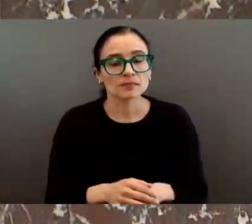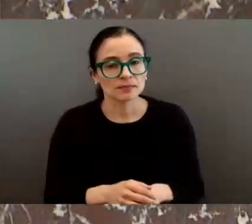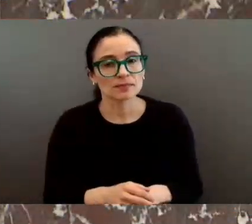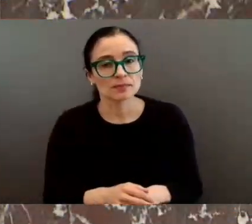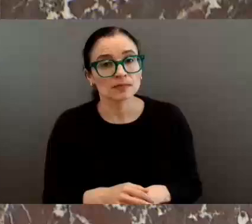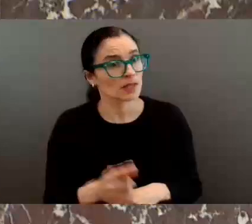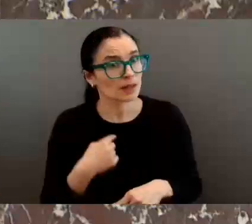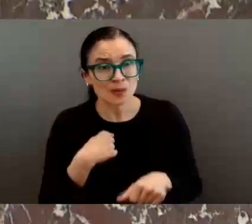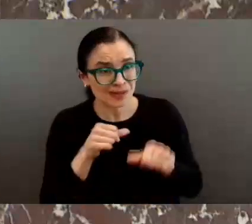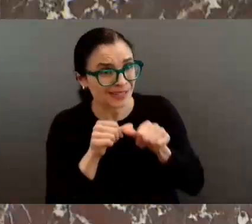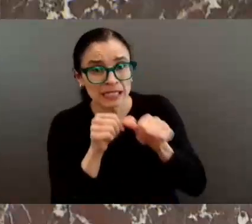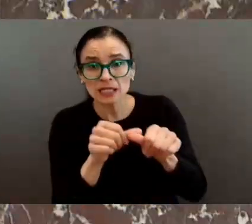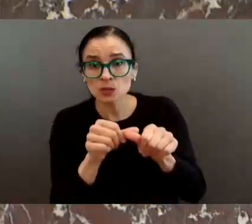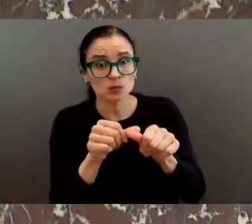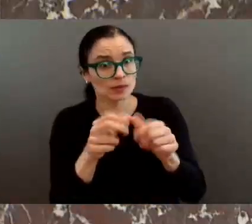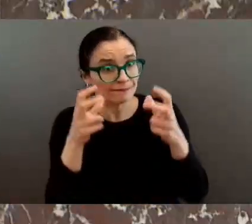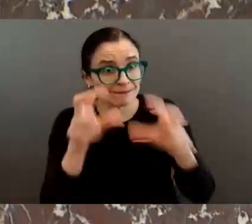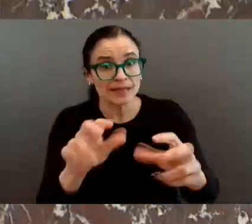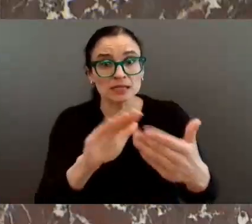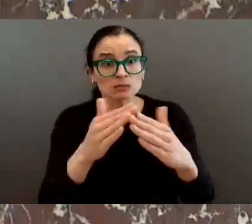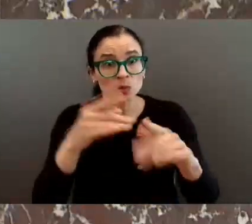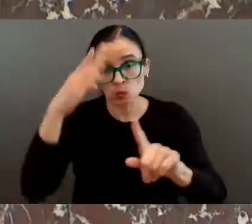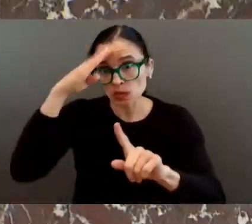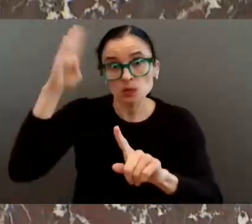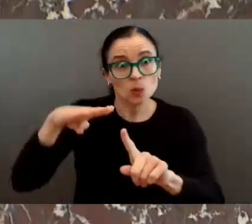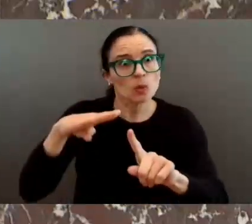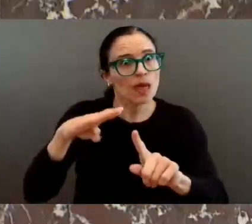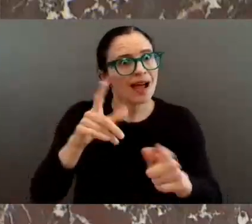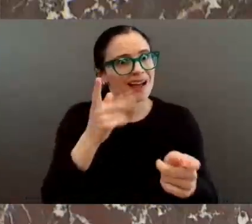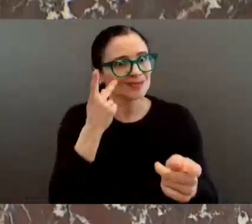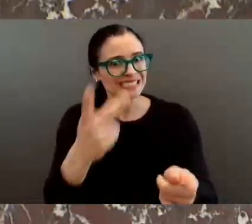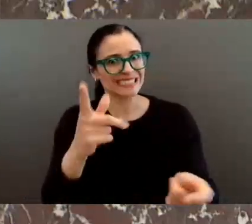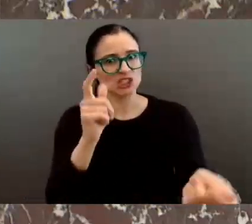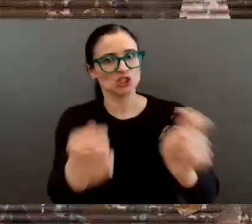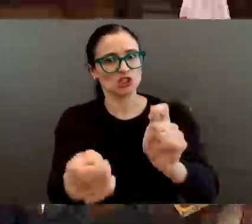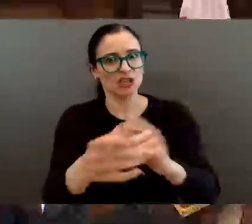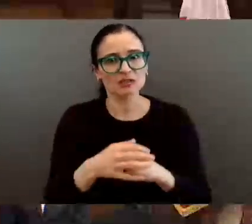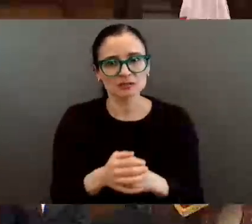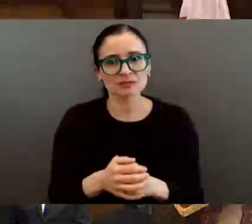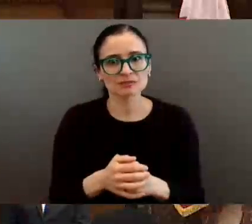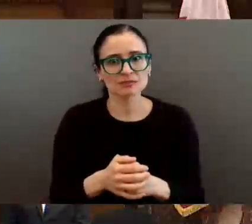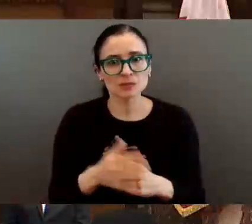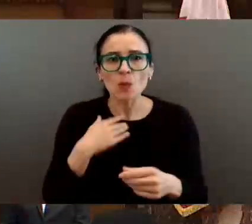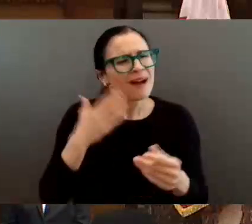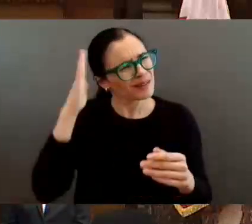We're turning a corner. We know we have more to do, and we're going to continue to do that work, Honourable Chair. Thank you so much.